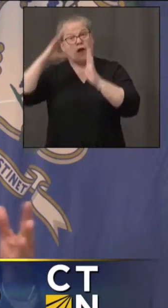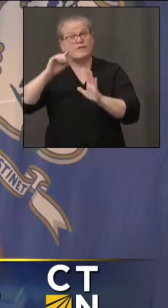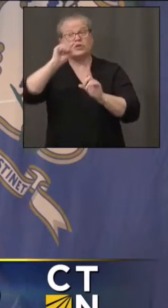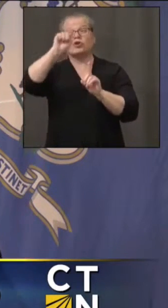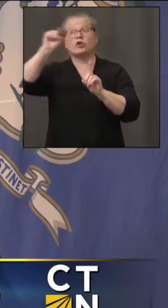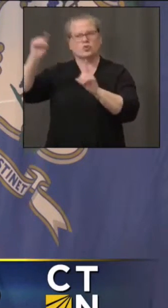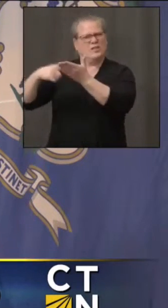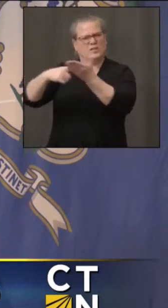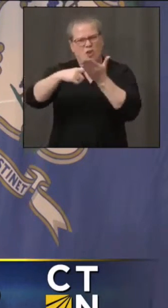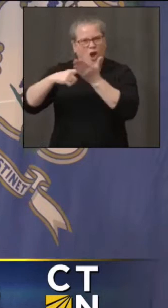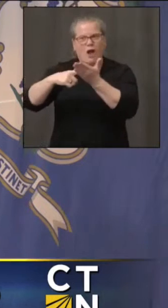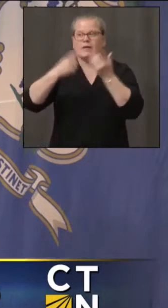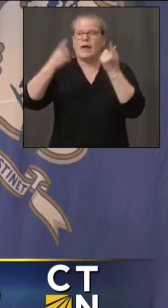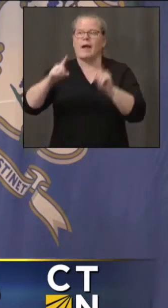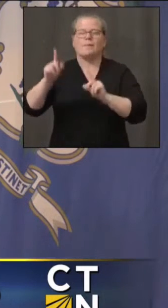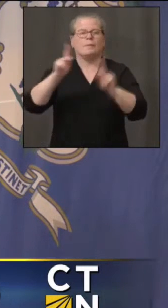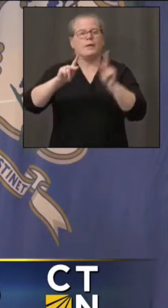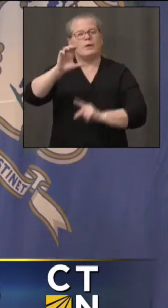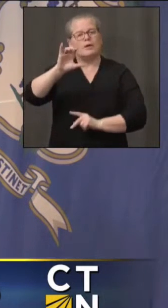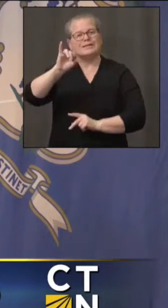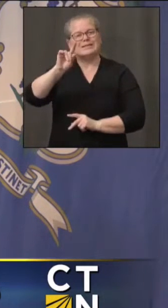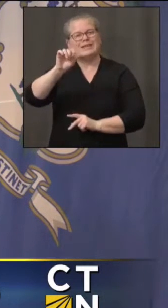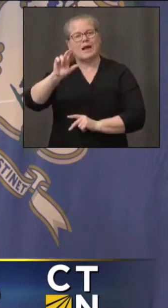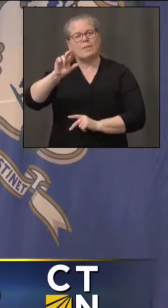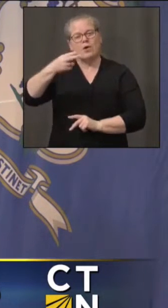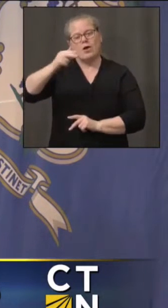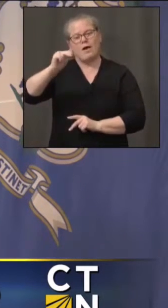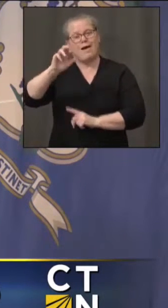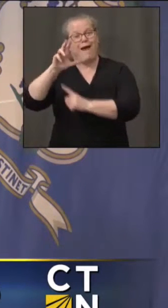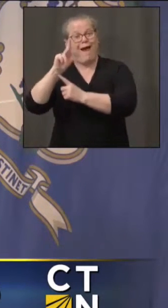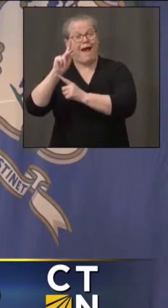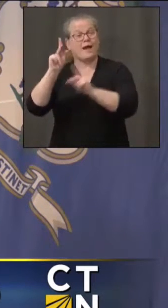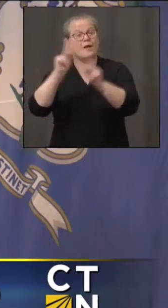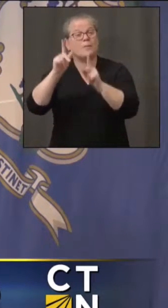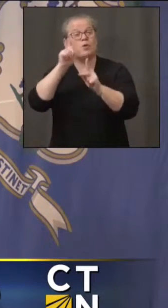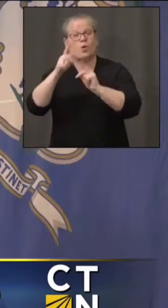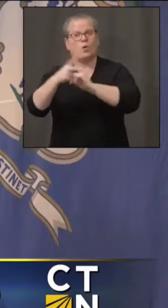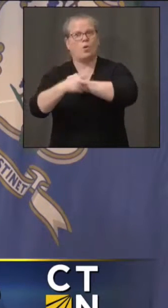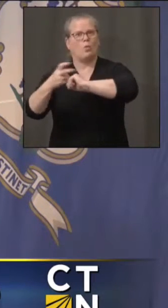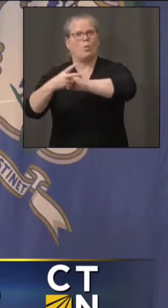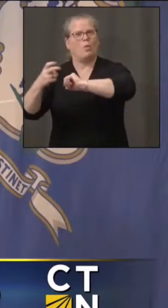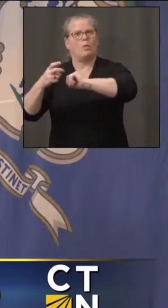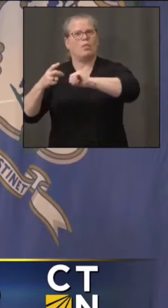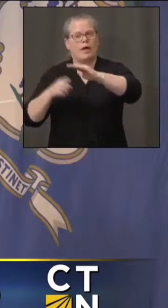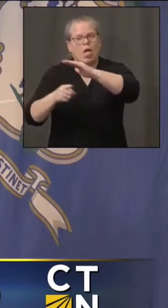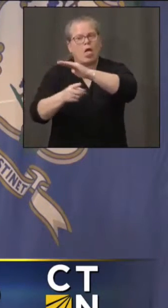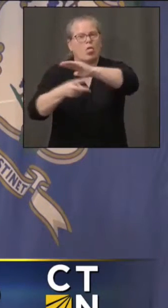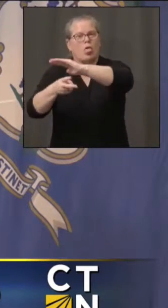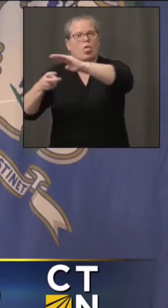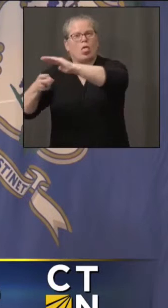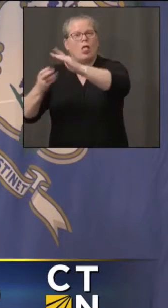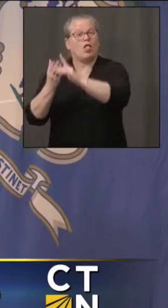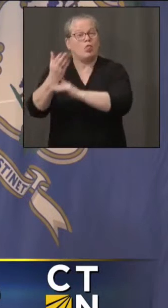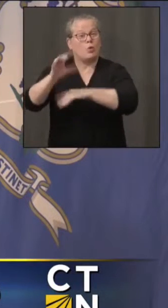of the cyber hacking going on, the identity theft, is a problem that's just evolving now.